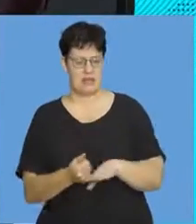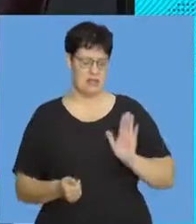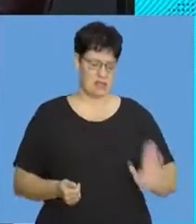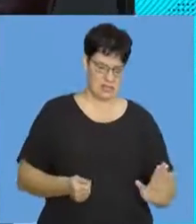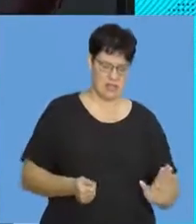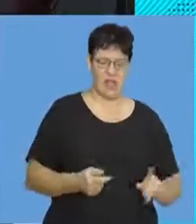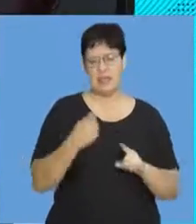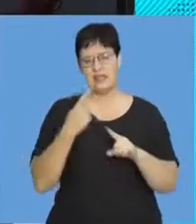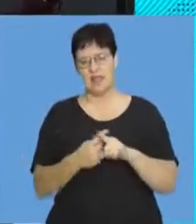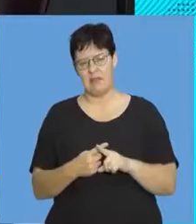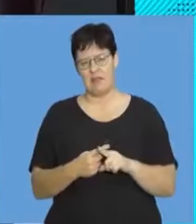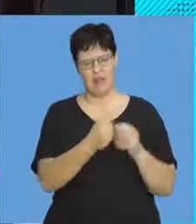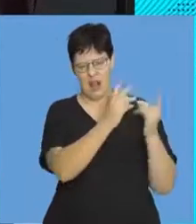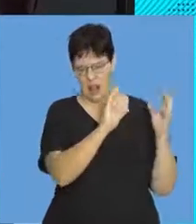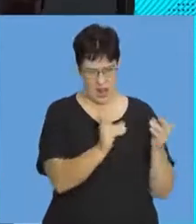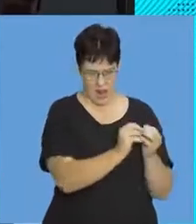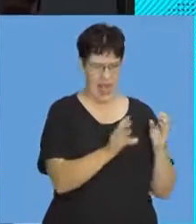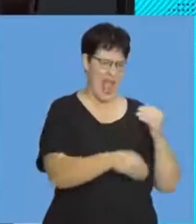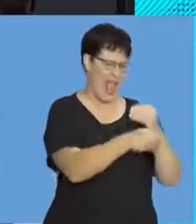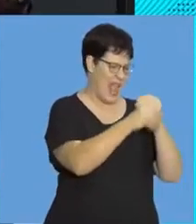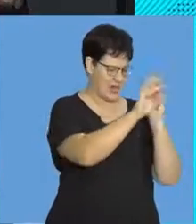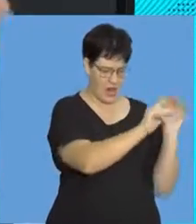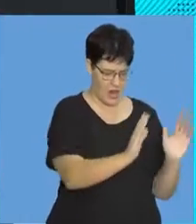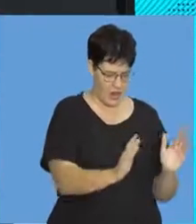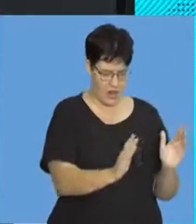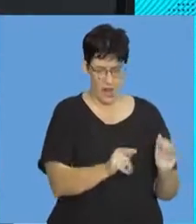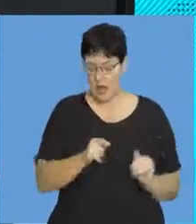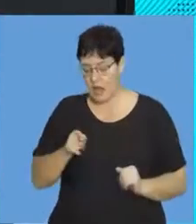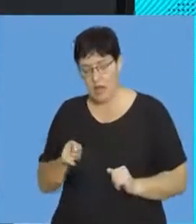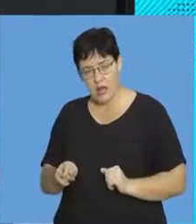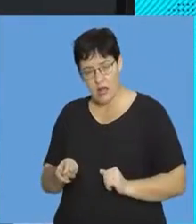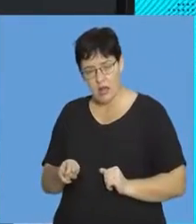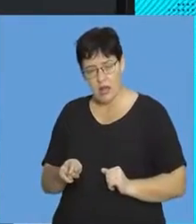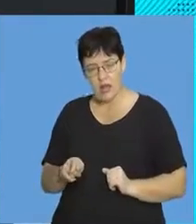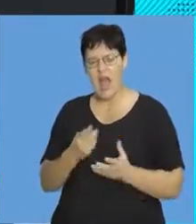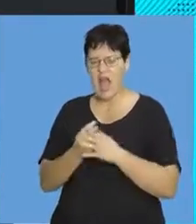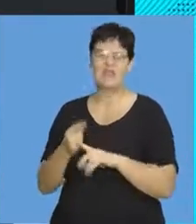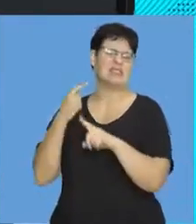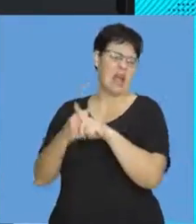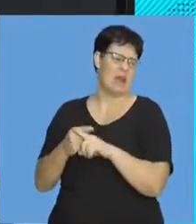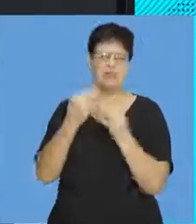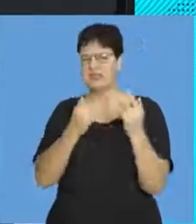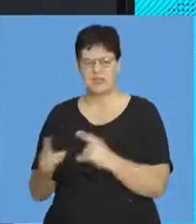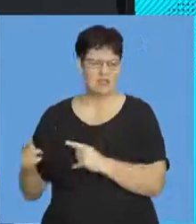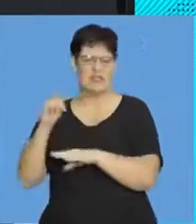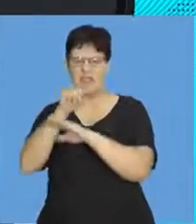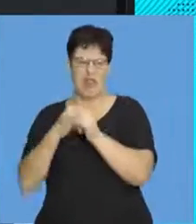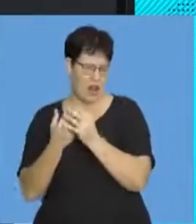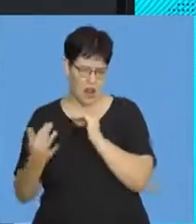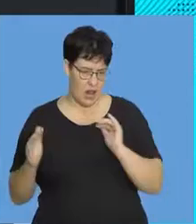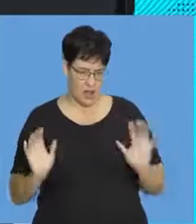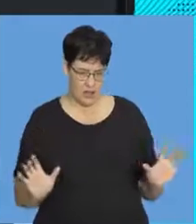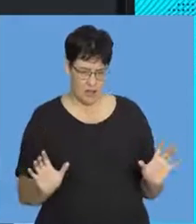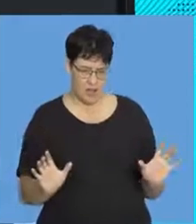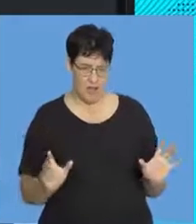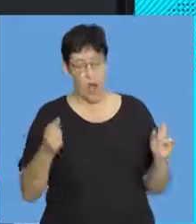one side multiplied together, added together and all of that, and on one side again multiplied, divided and all of